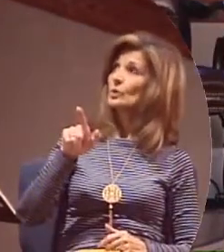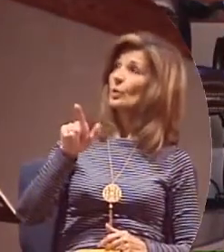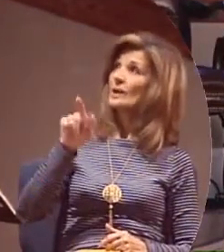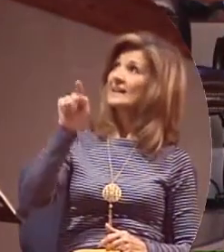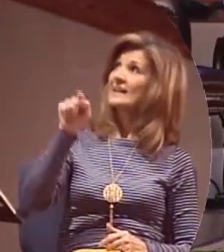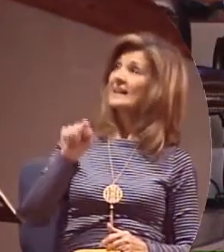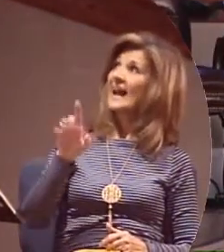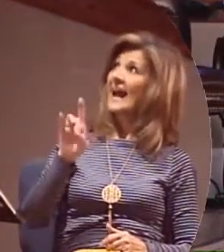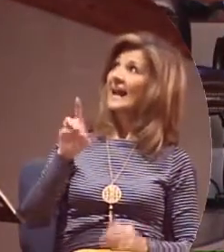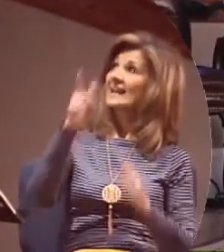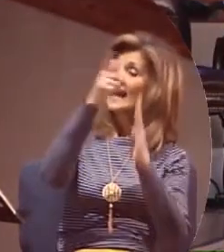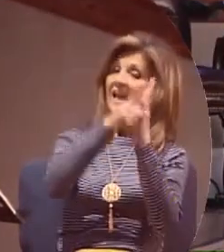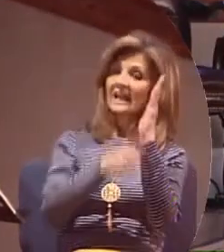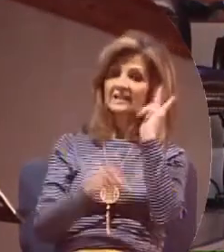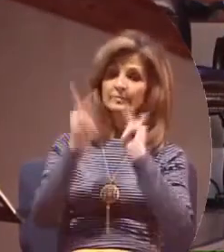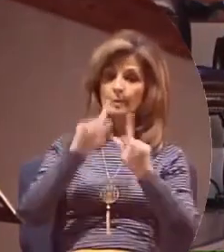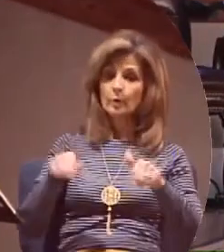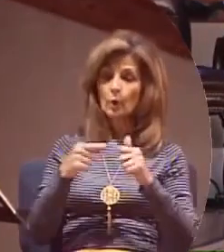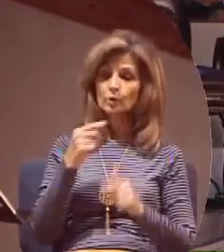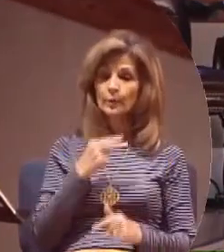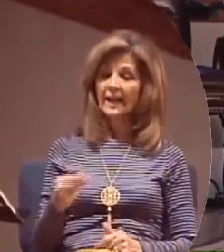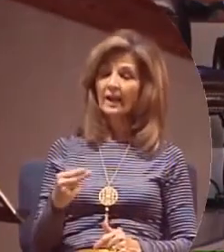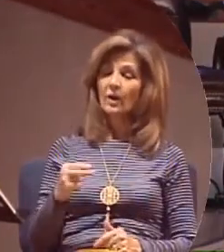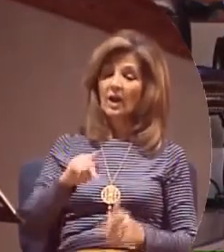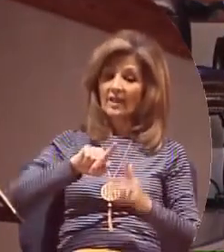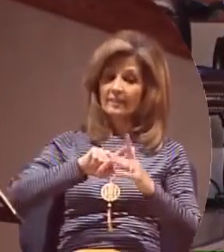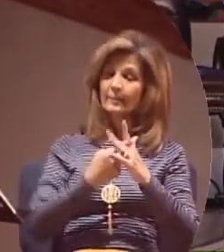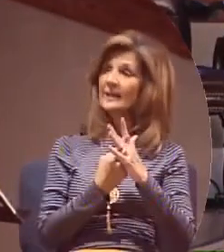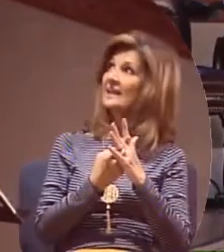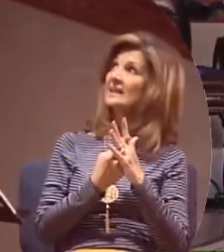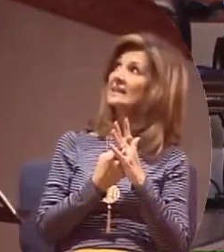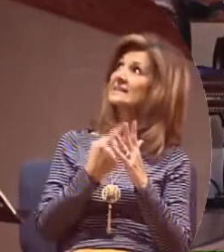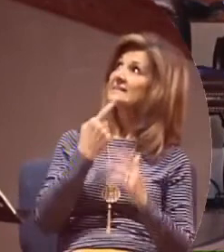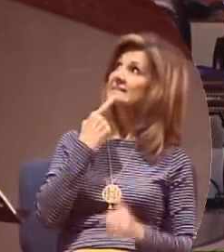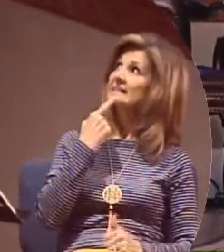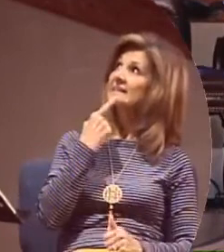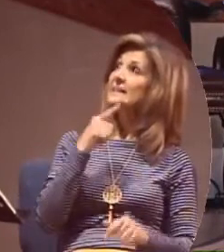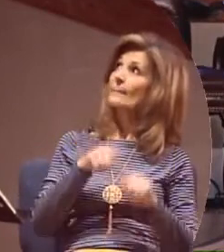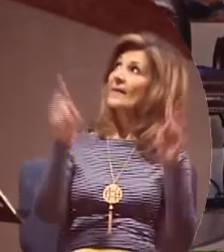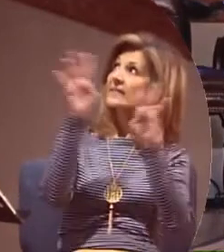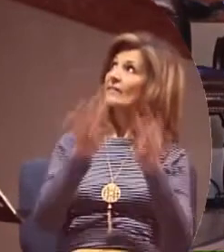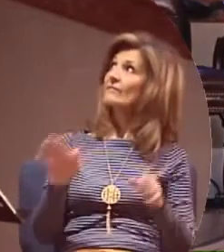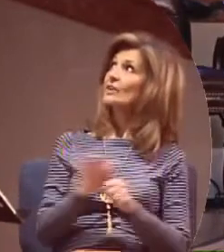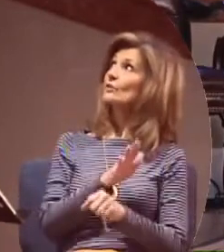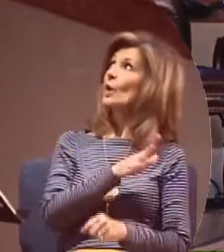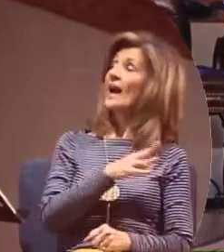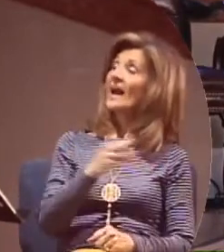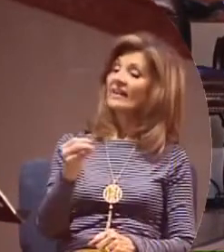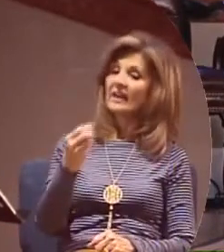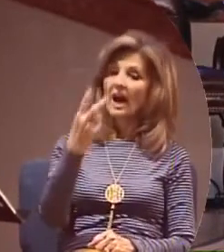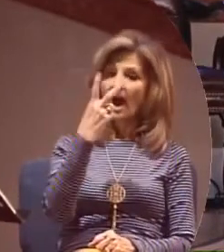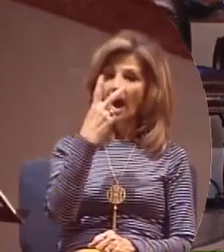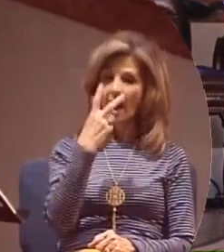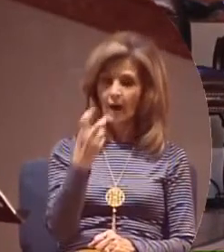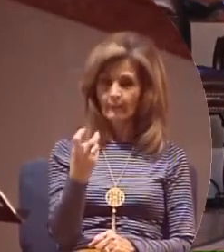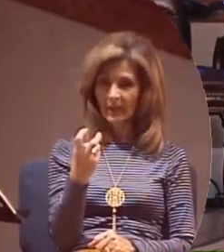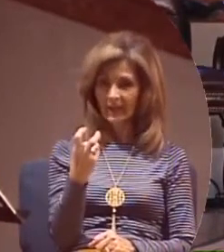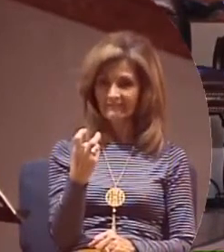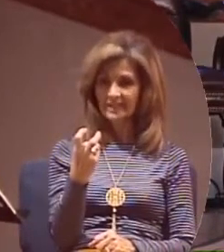8. Here's a list of people that are going to hell. And right up the top of the list, the Bible said, but the fearful and, what's the next word?